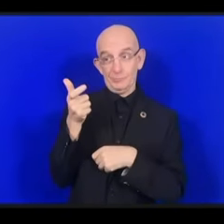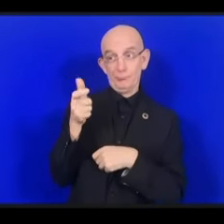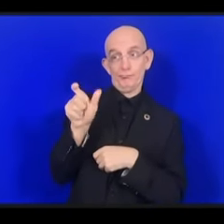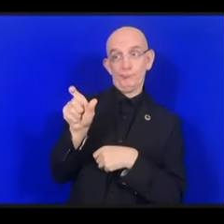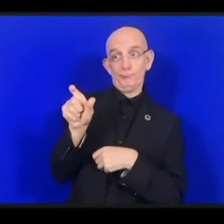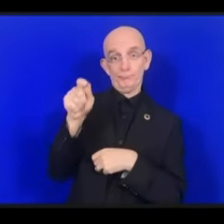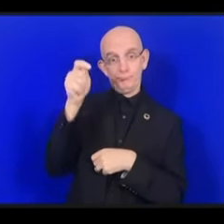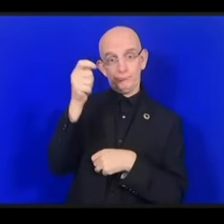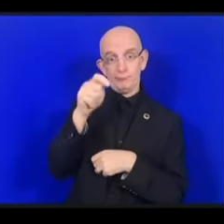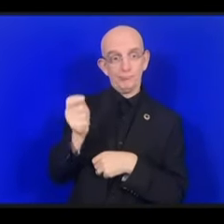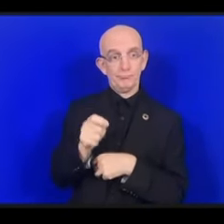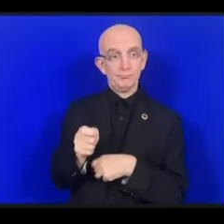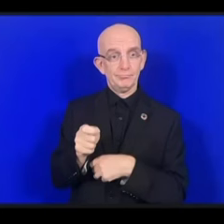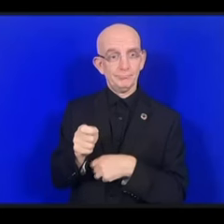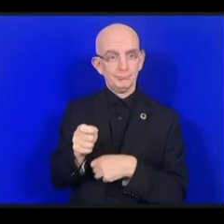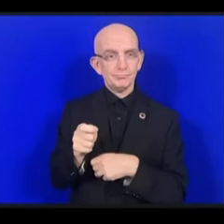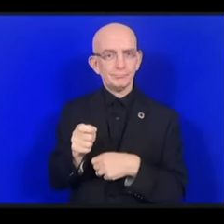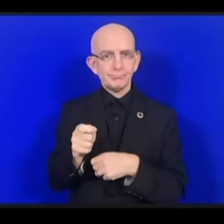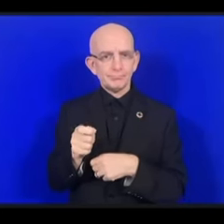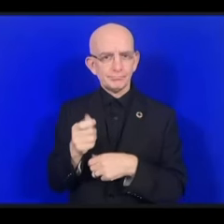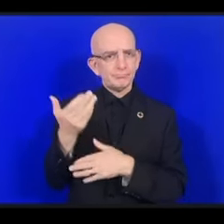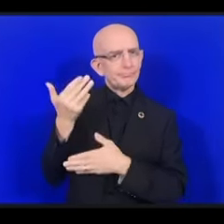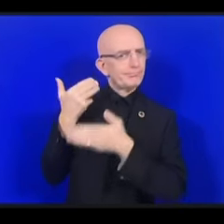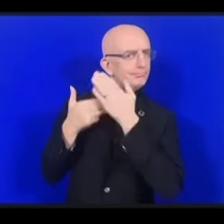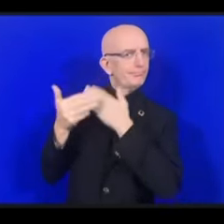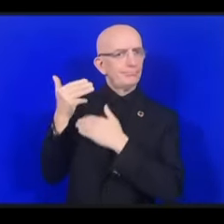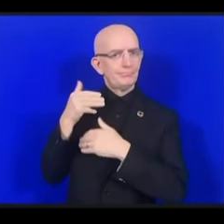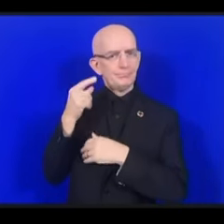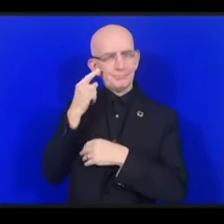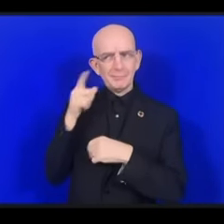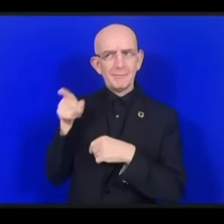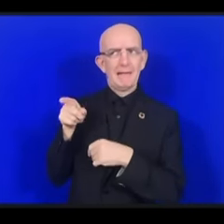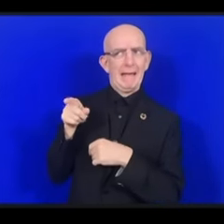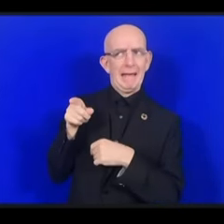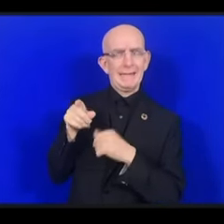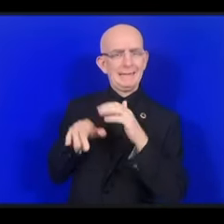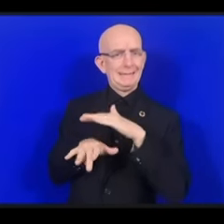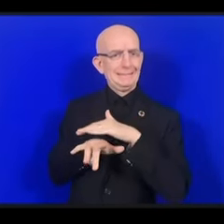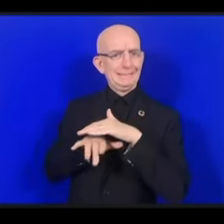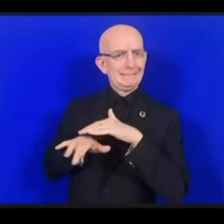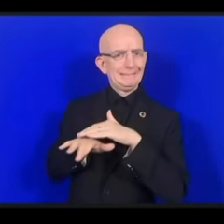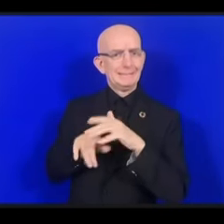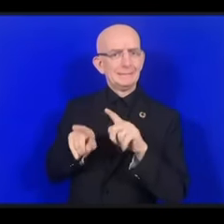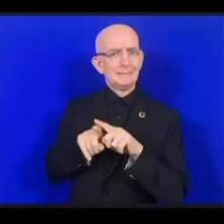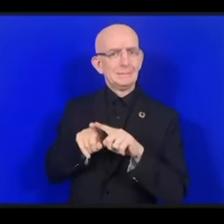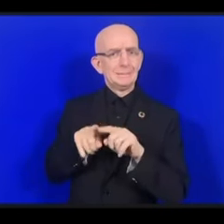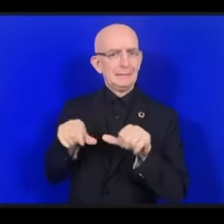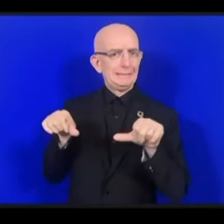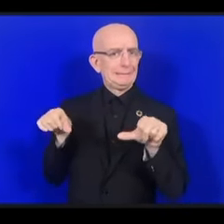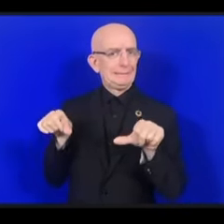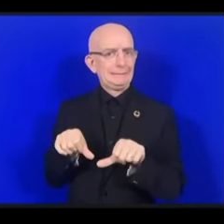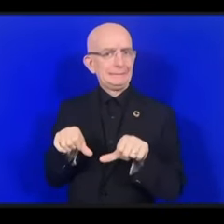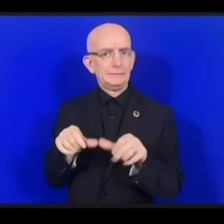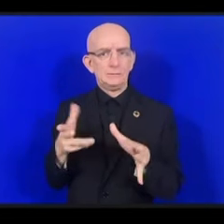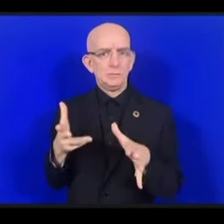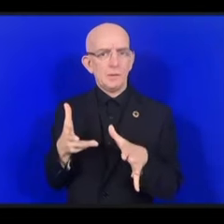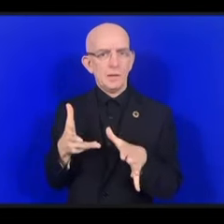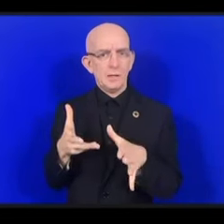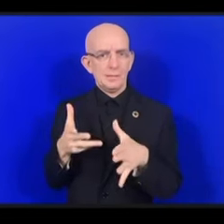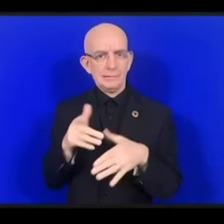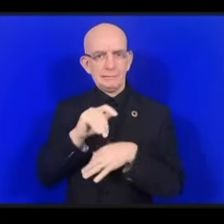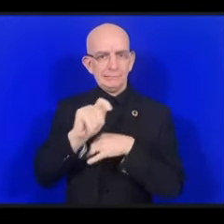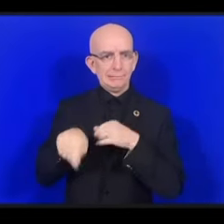to a string that connects the legs of a horse or tie up a horse.